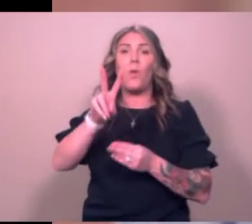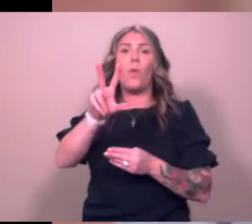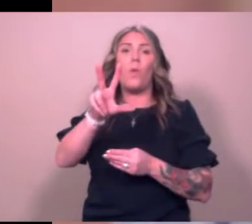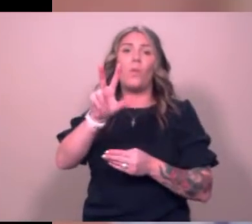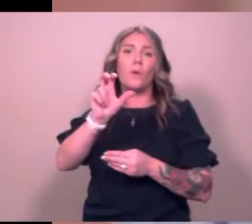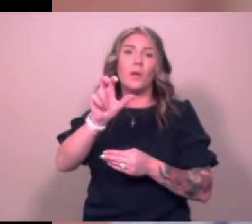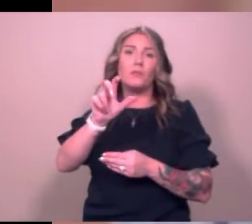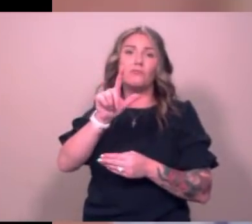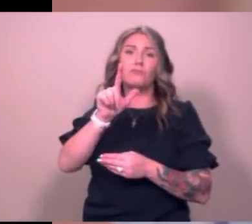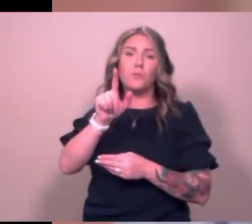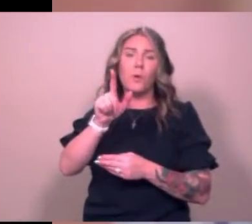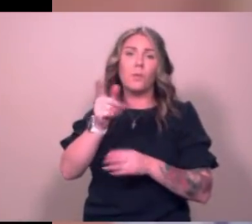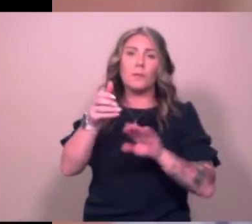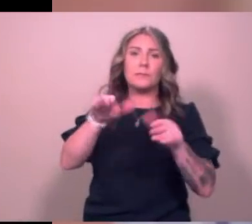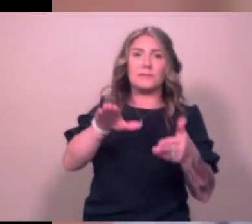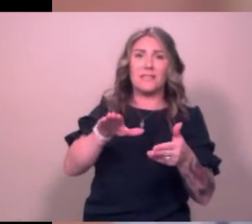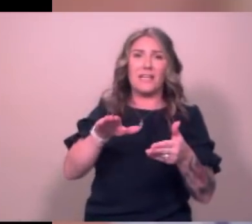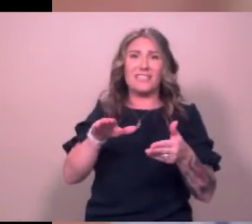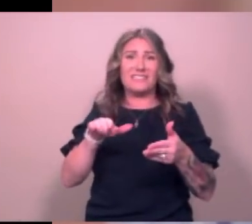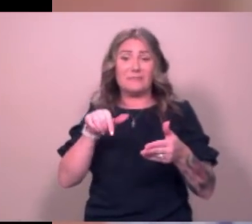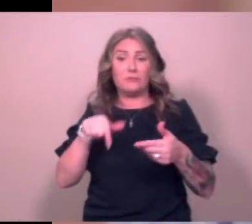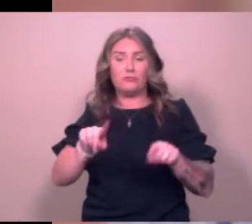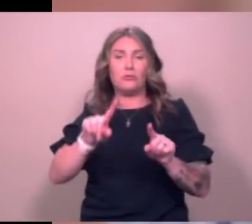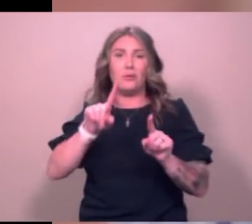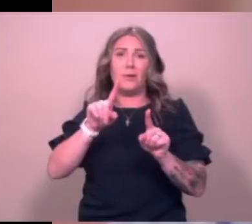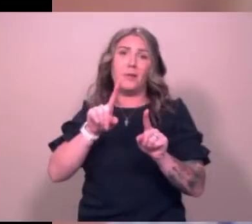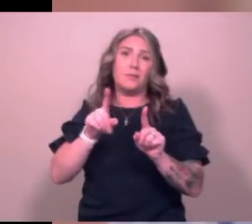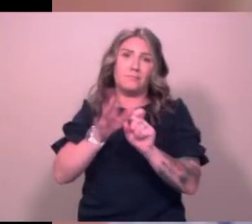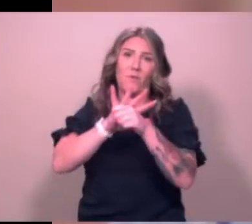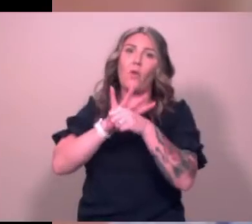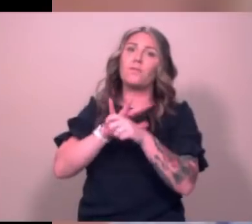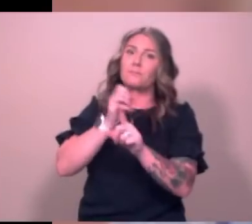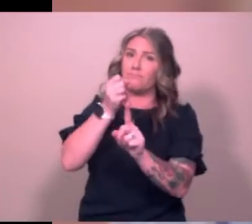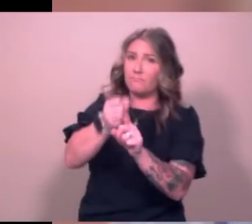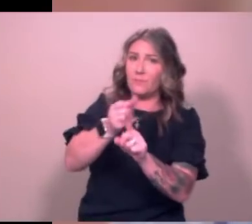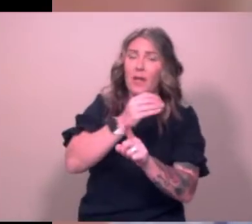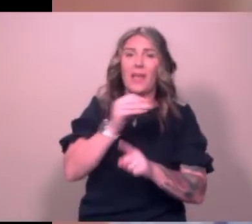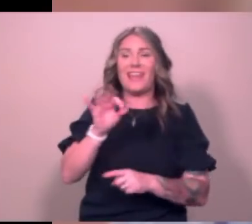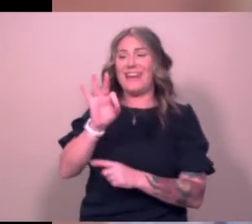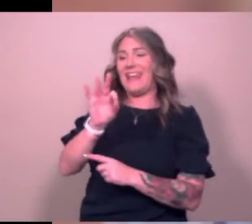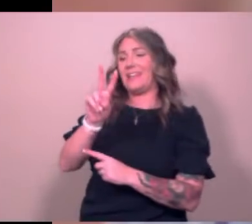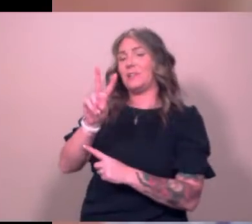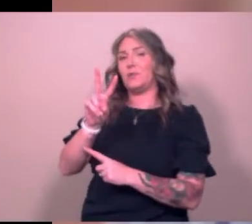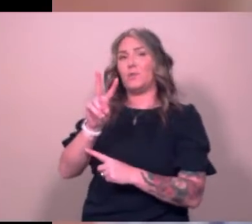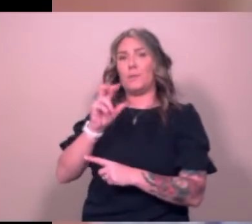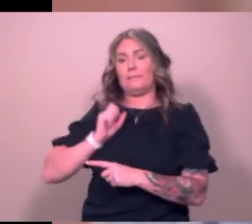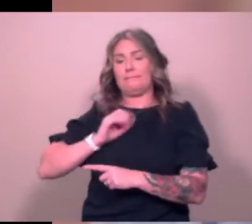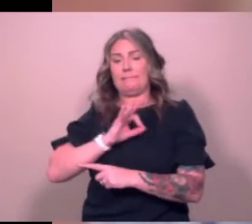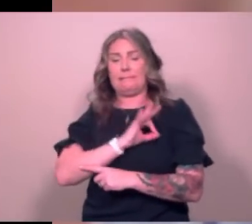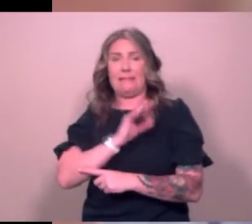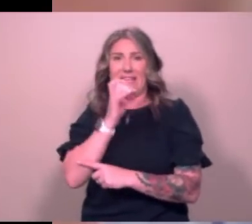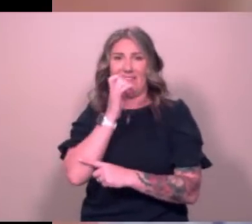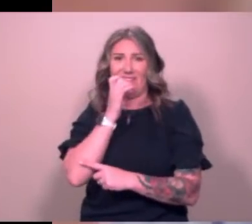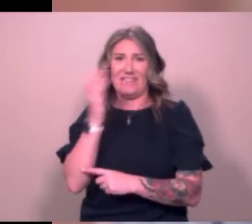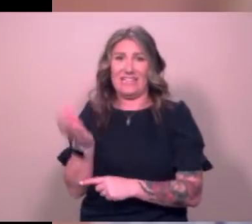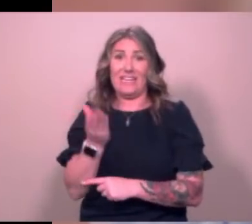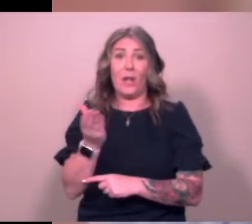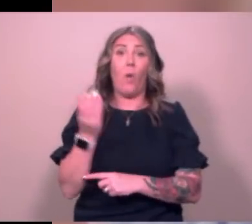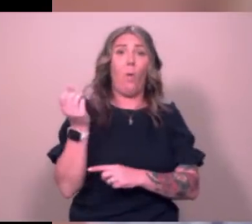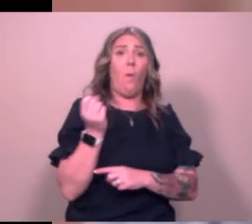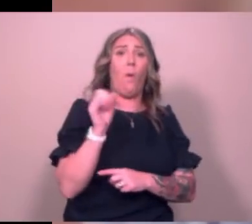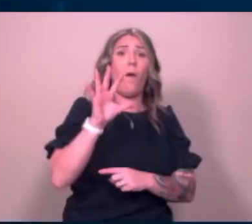321 deaths over the period of this pandemic, and we have 92 staff members out today. We're holding 5 in the ER